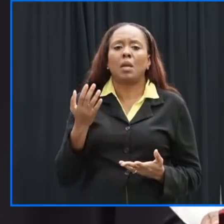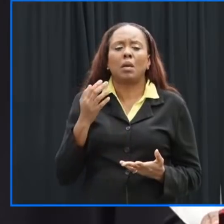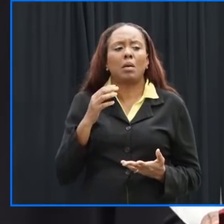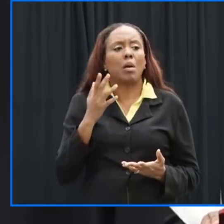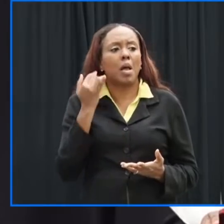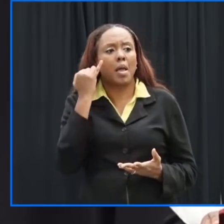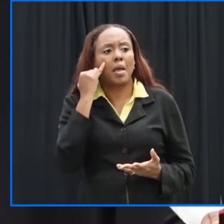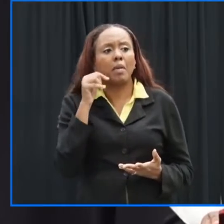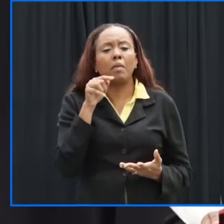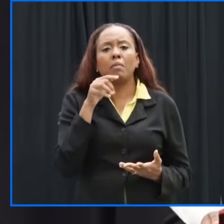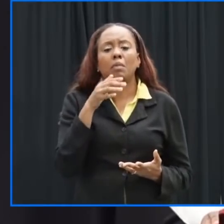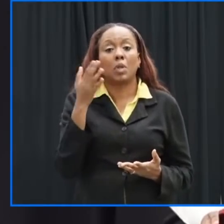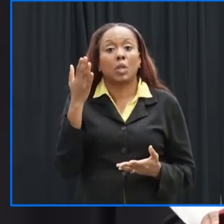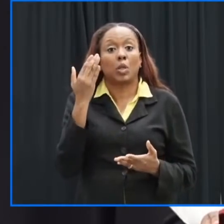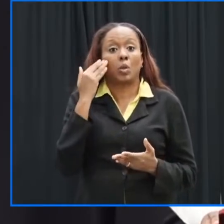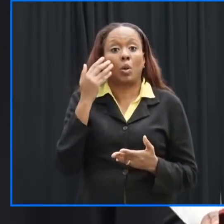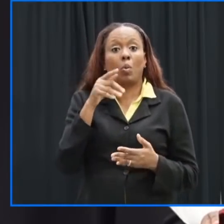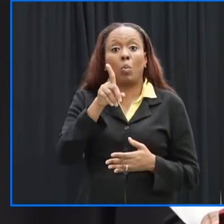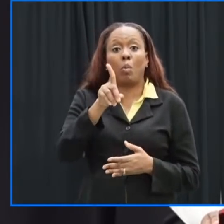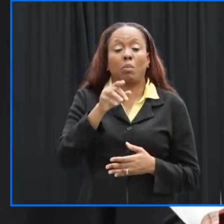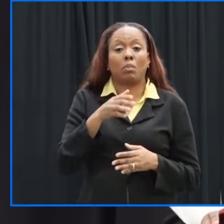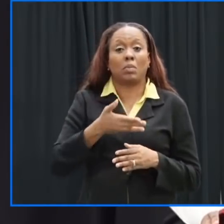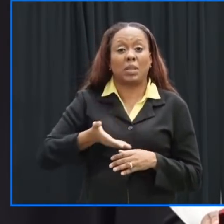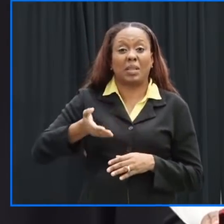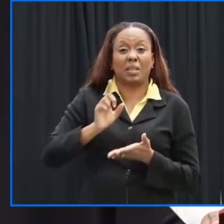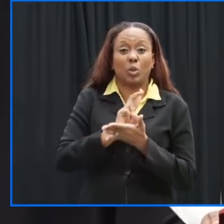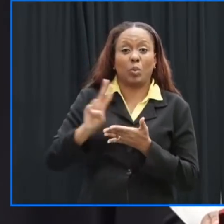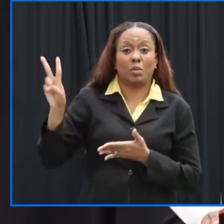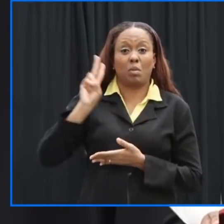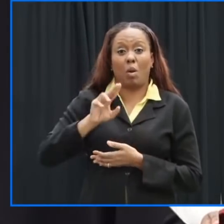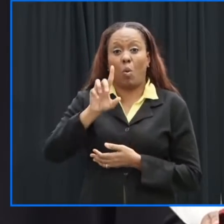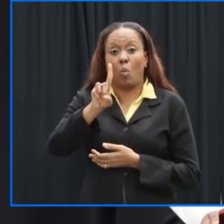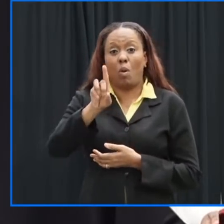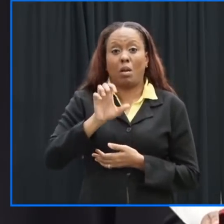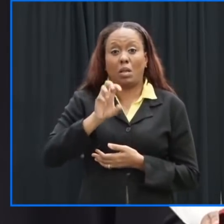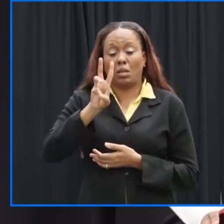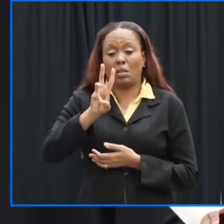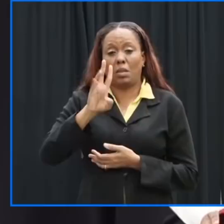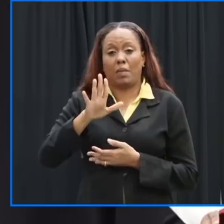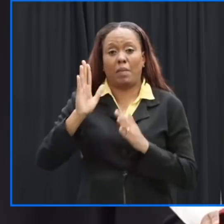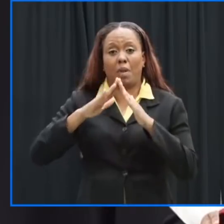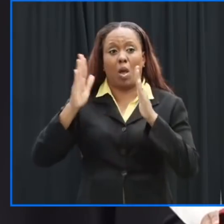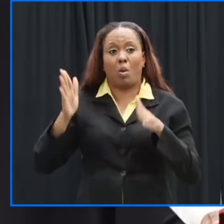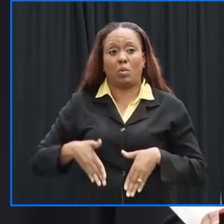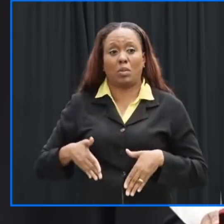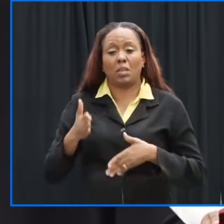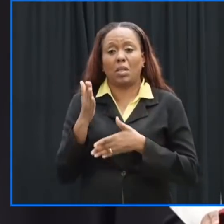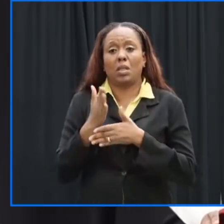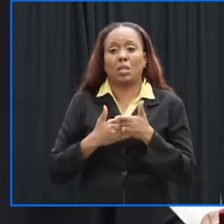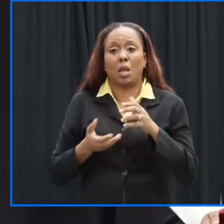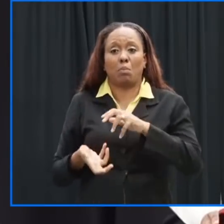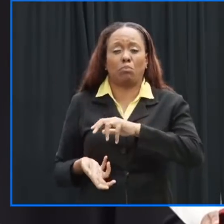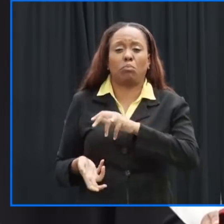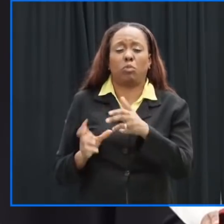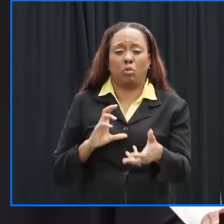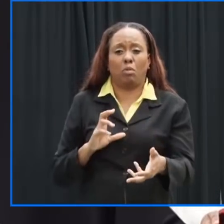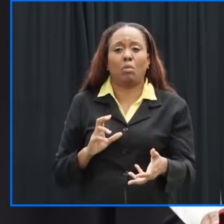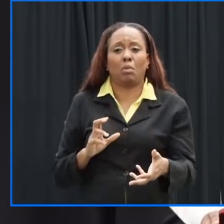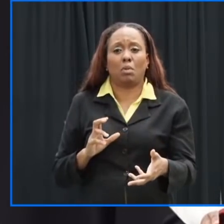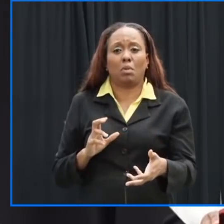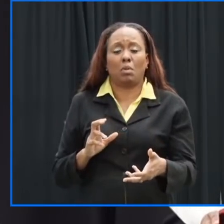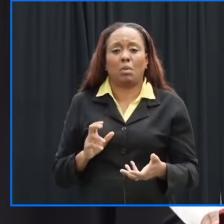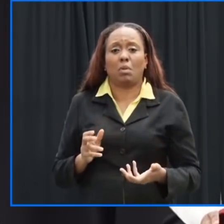165? One of the 165 houses that was damaged 2 weeks ago in the freak storm. I am